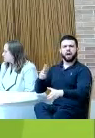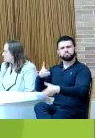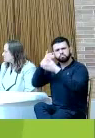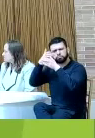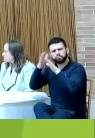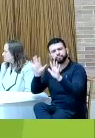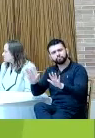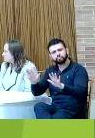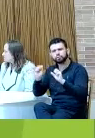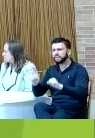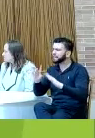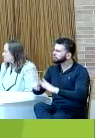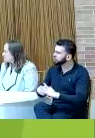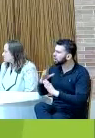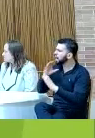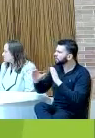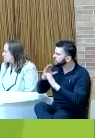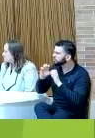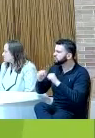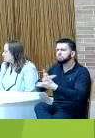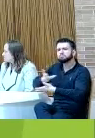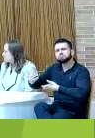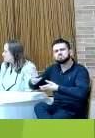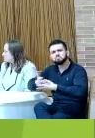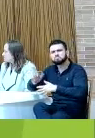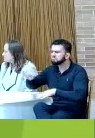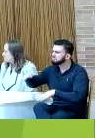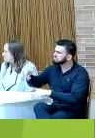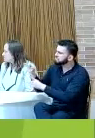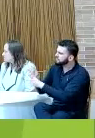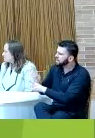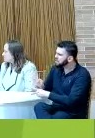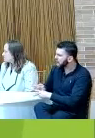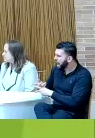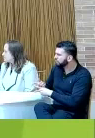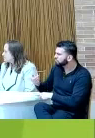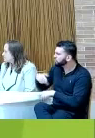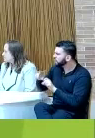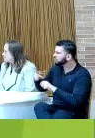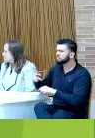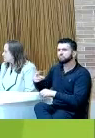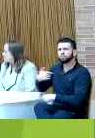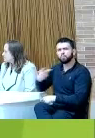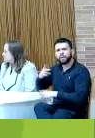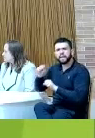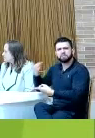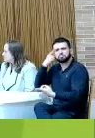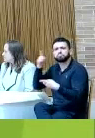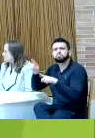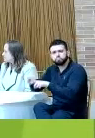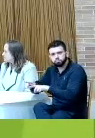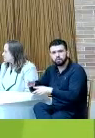start new conversations and try and figure out if collaboration can be reached so that all parties in this case